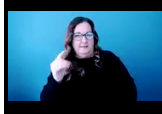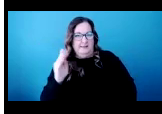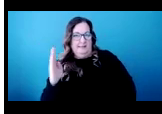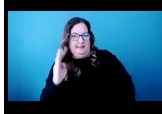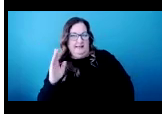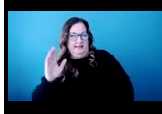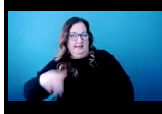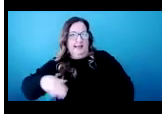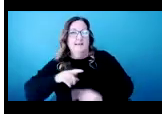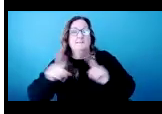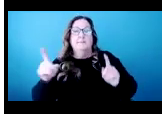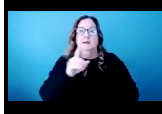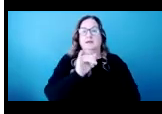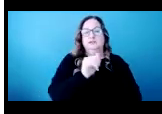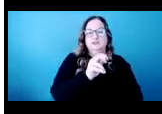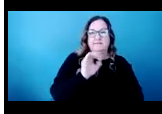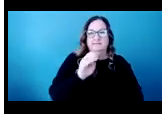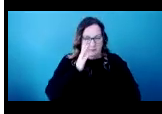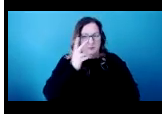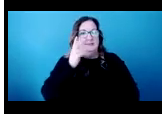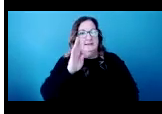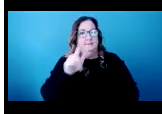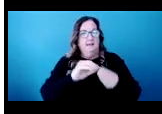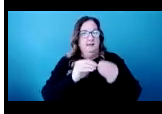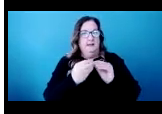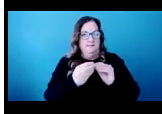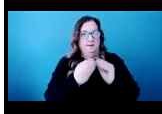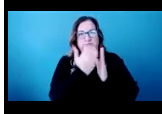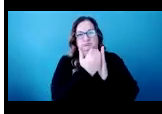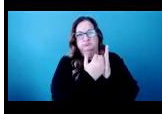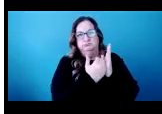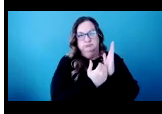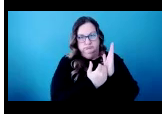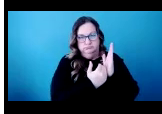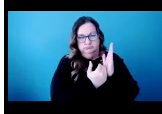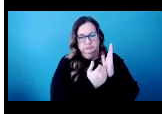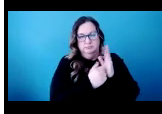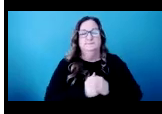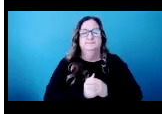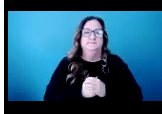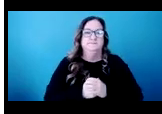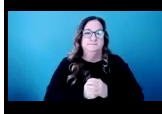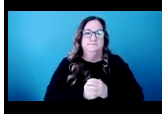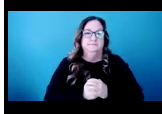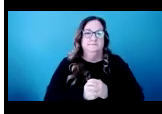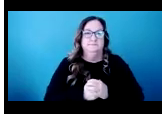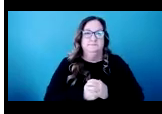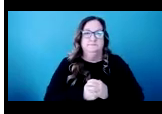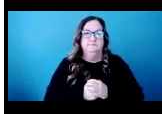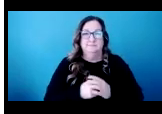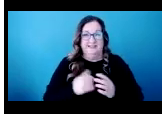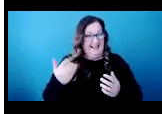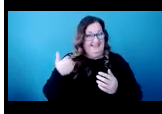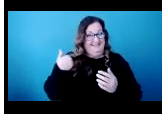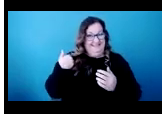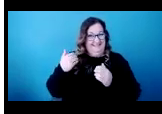January and February is when you'll start seeing all the bills and you'll get bill numbers. We mentioned a lot of those in the first